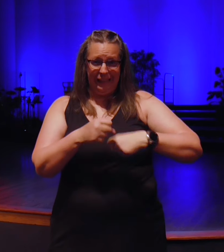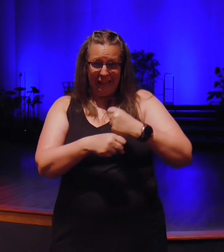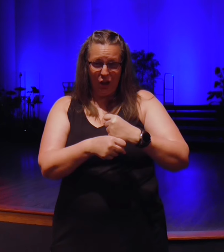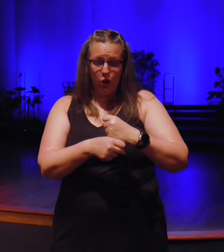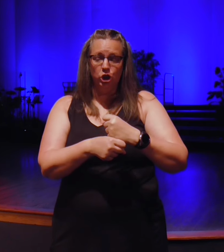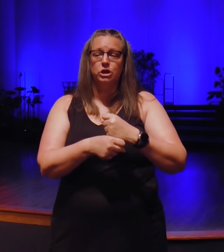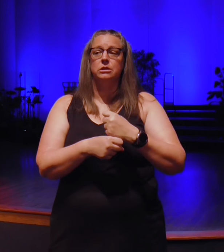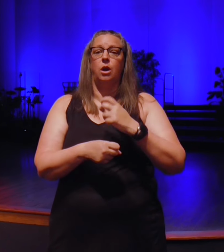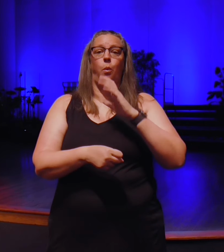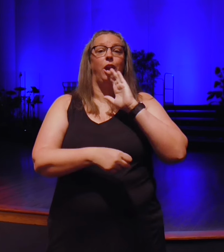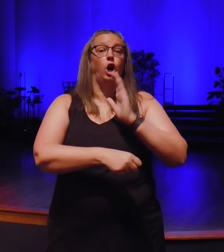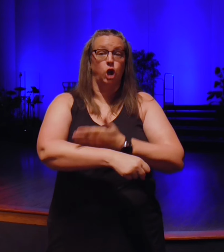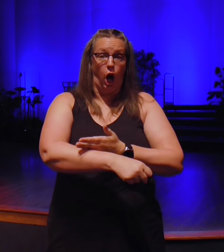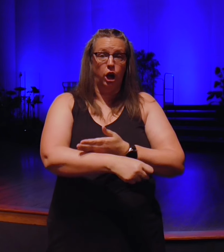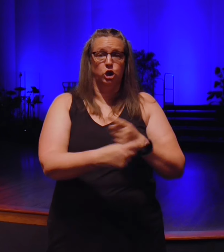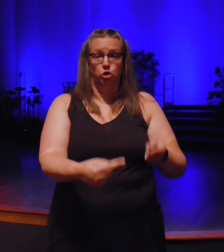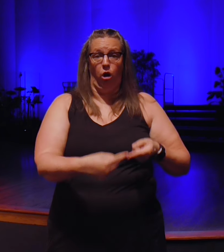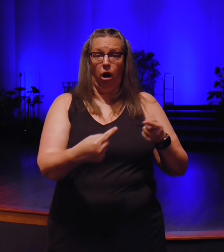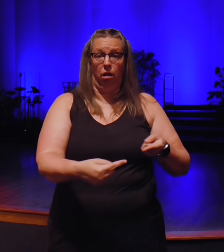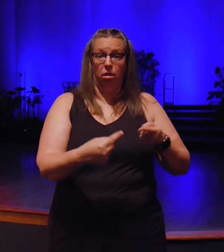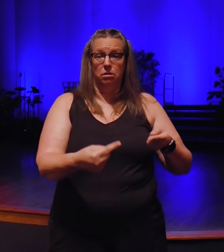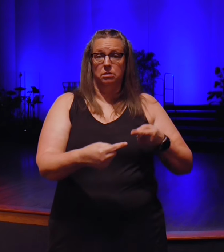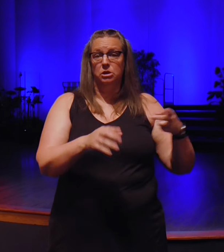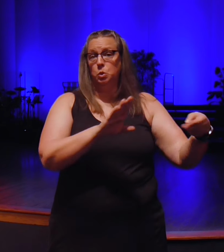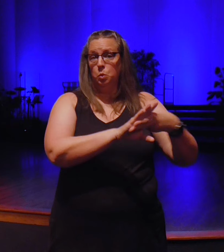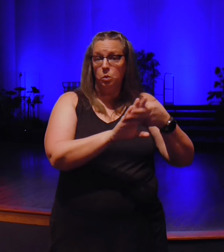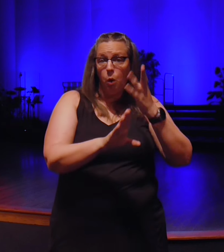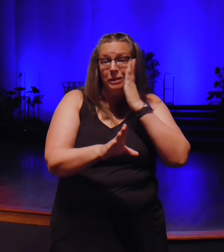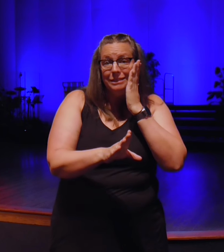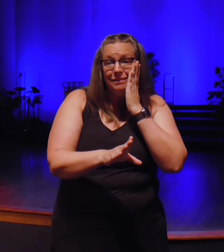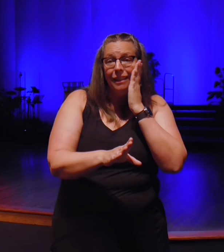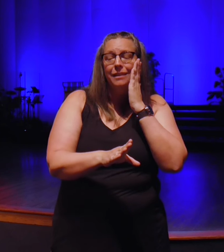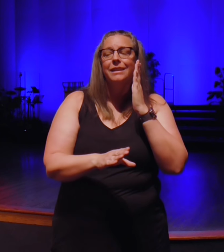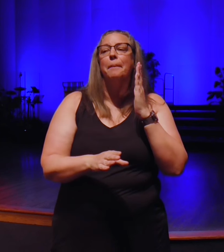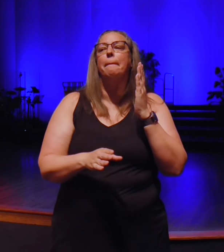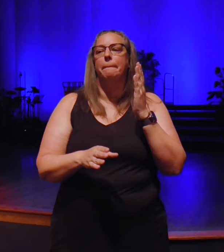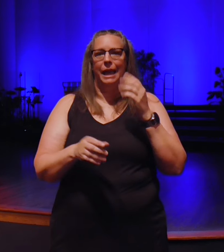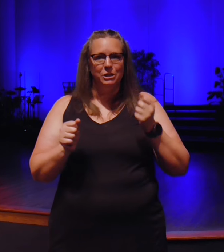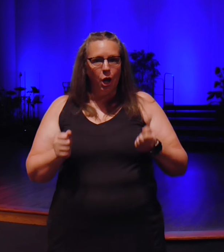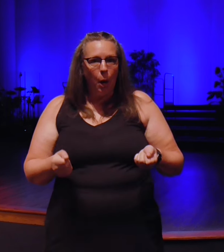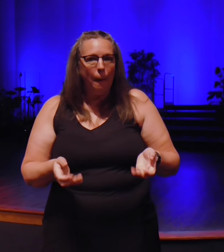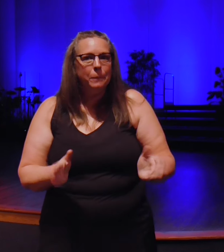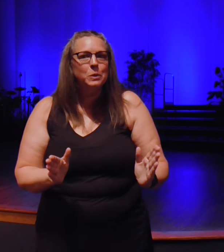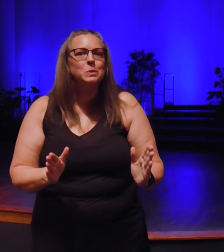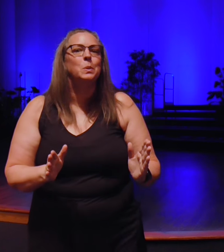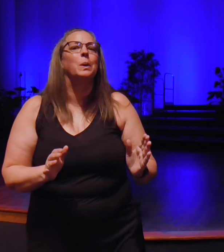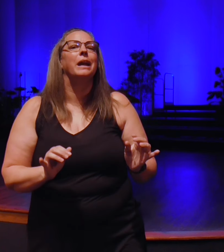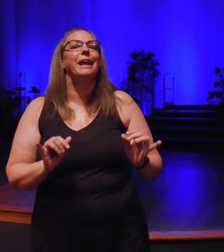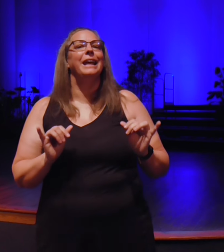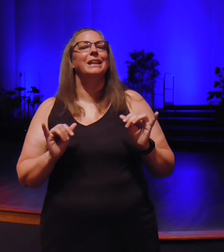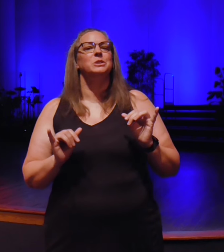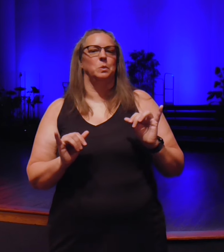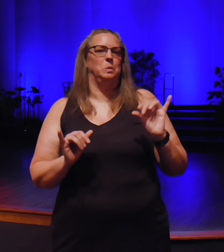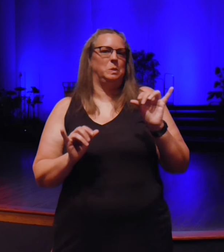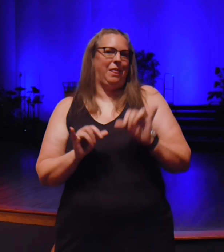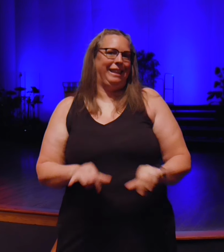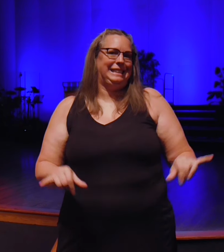whenever our daughter would struggle to sleep, it was an opportunity to engage in this